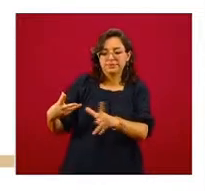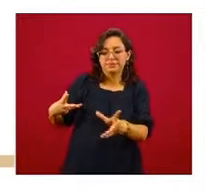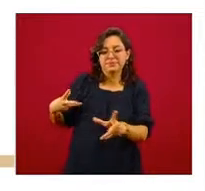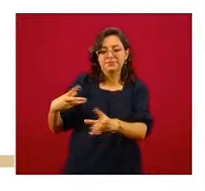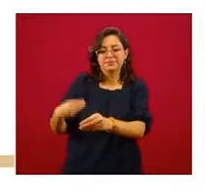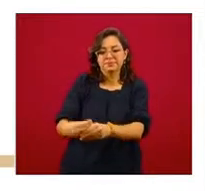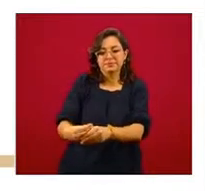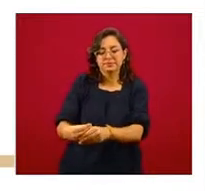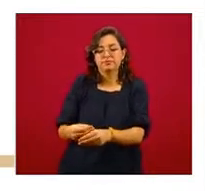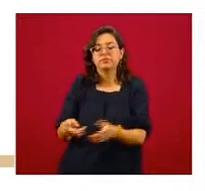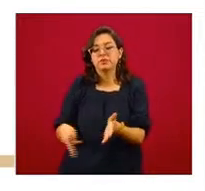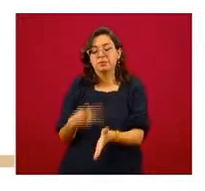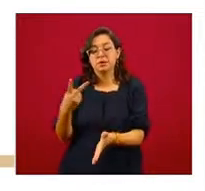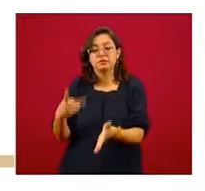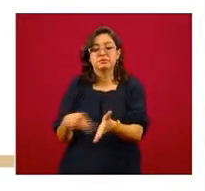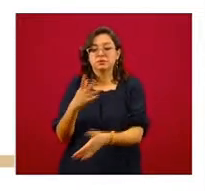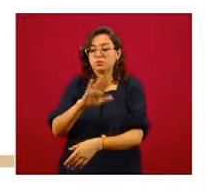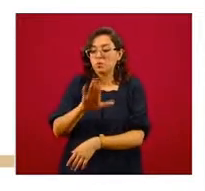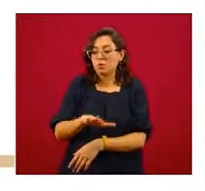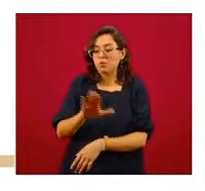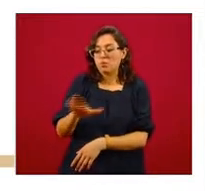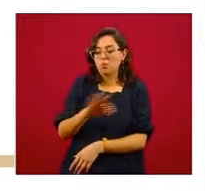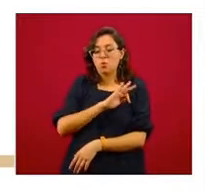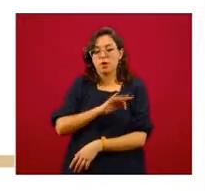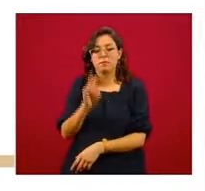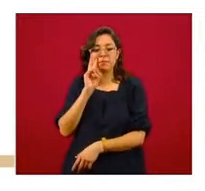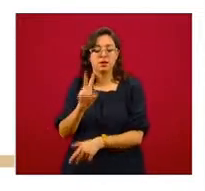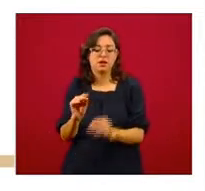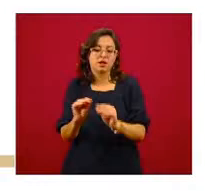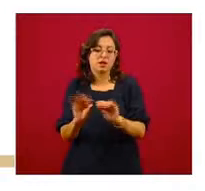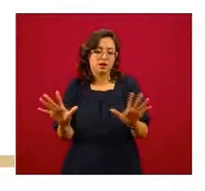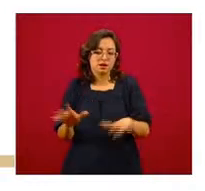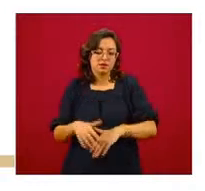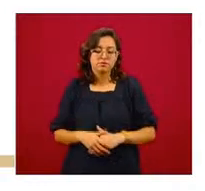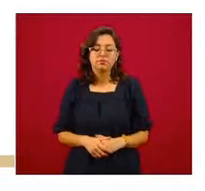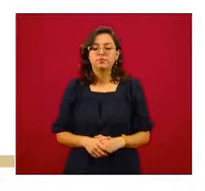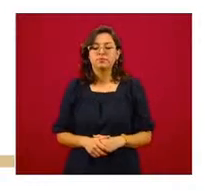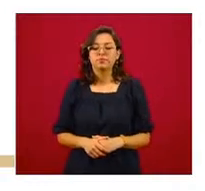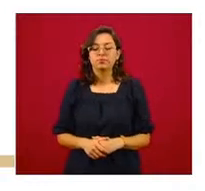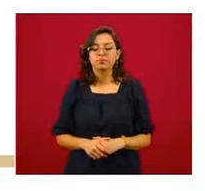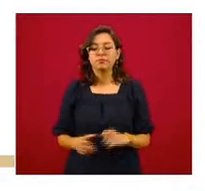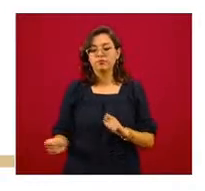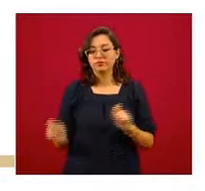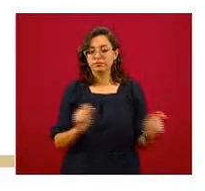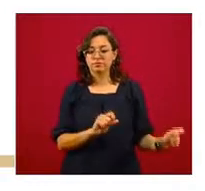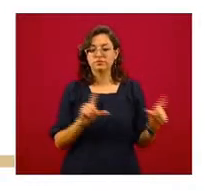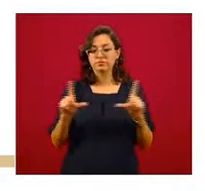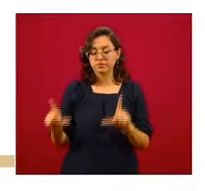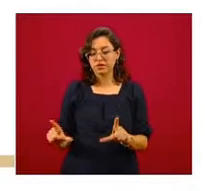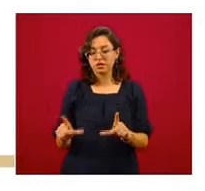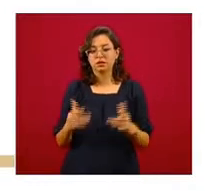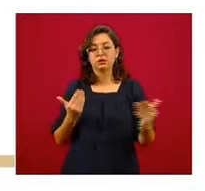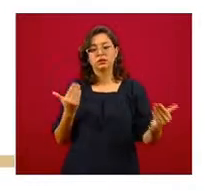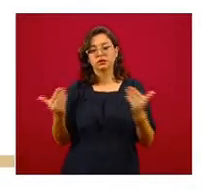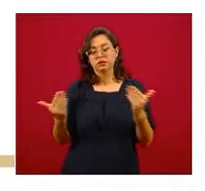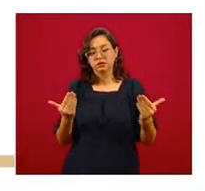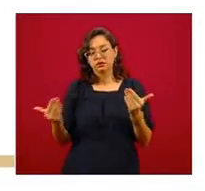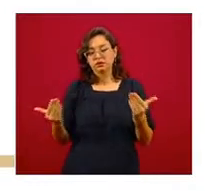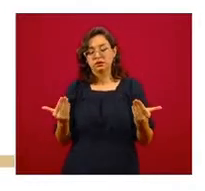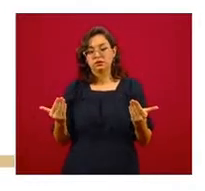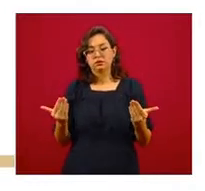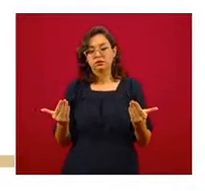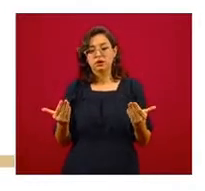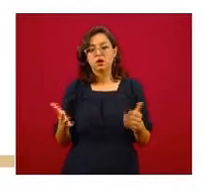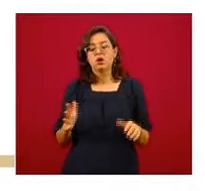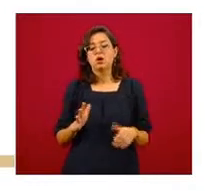deaths took place. So this is the actual occurrence. Here we